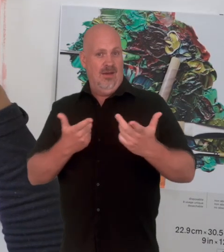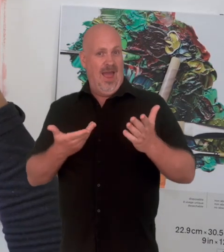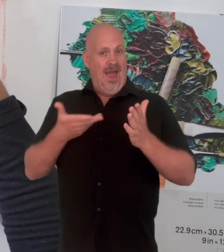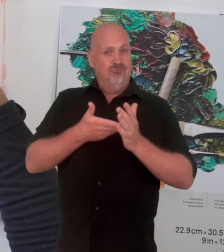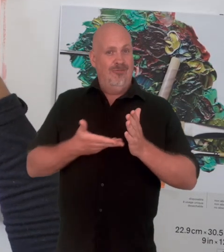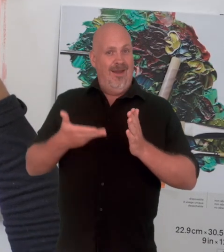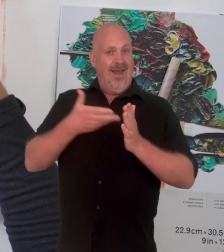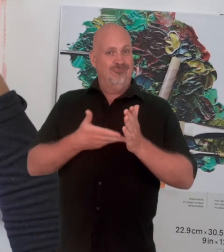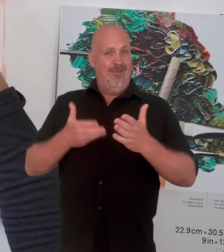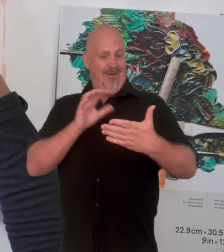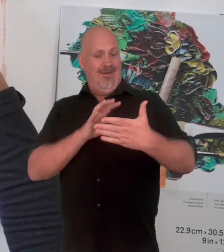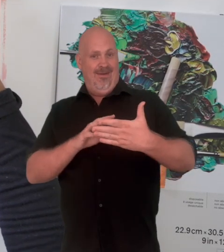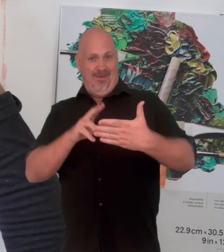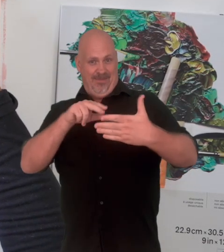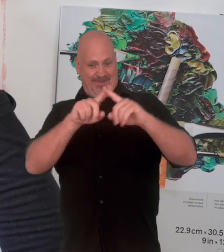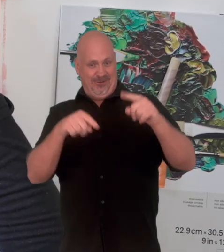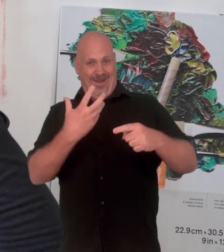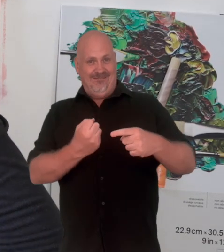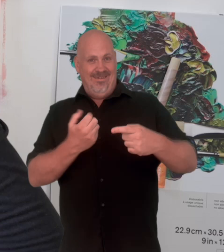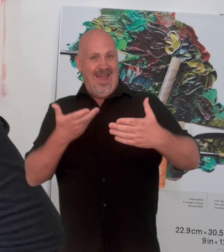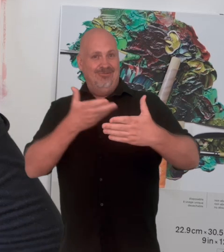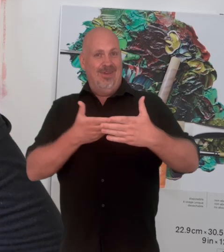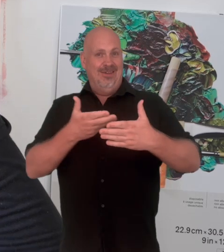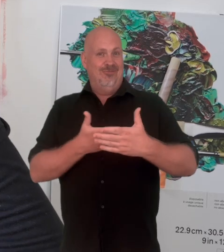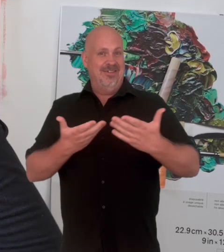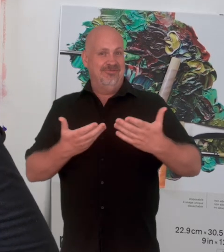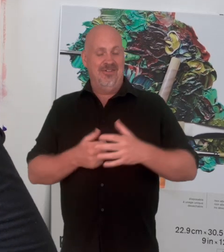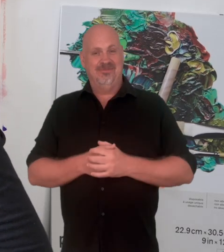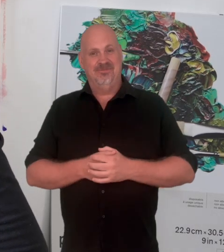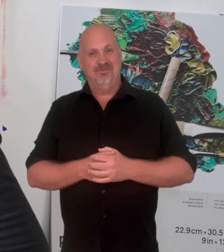Picking a lighter orange for this one.